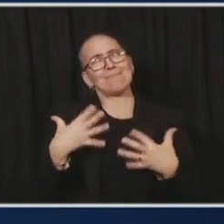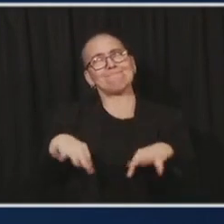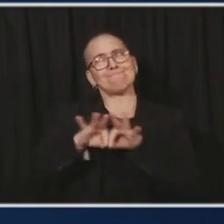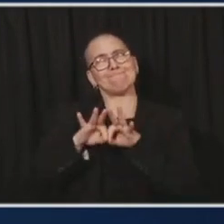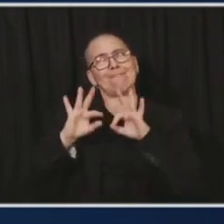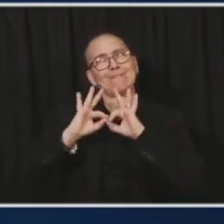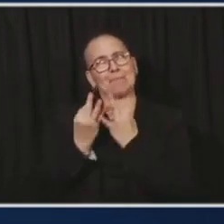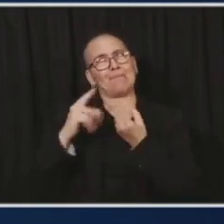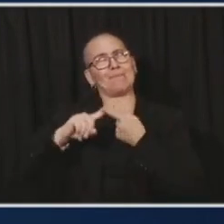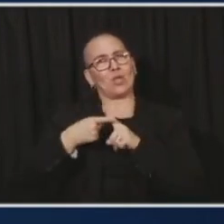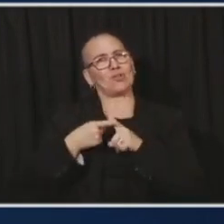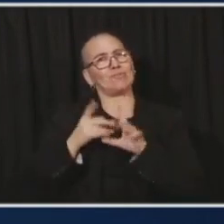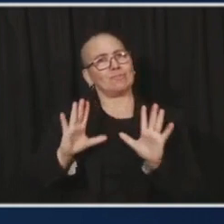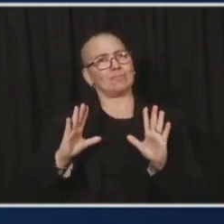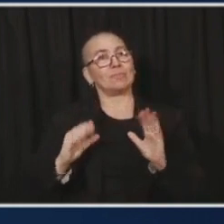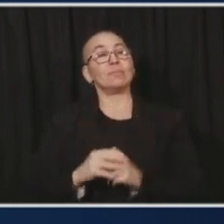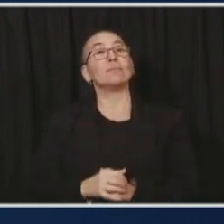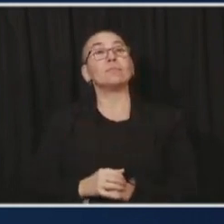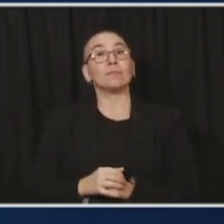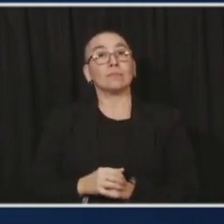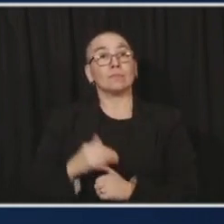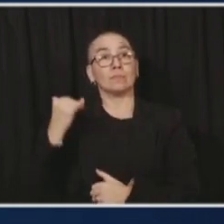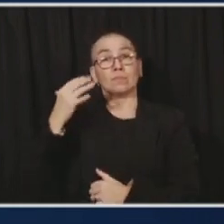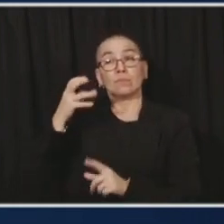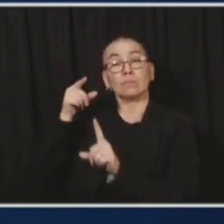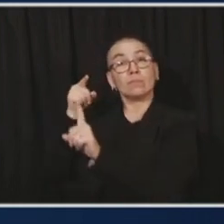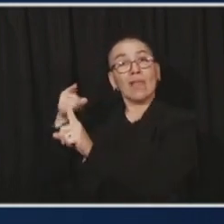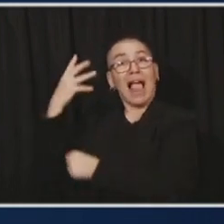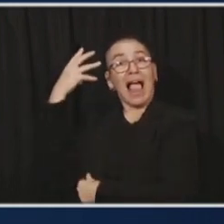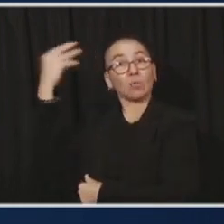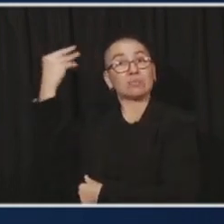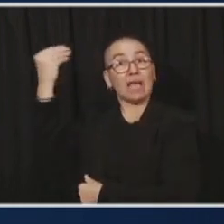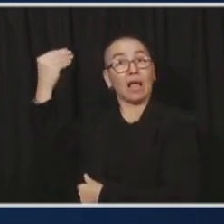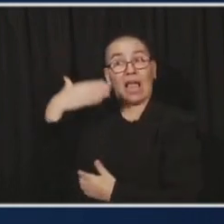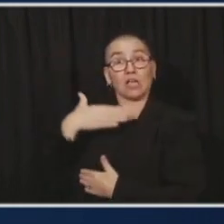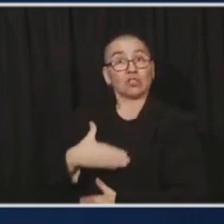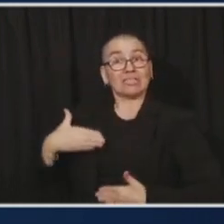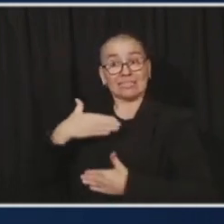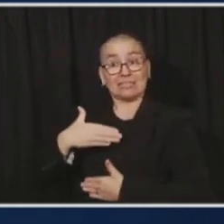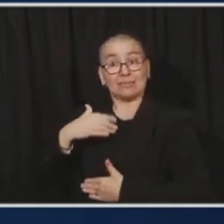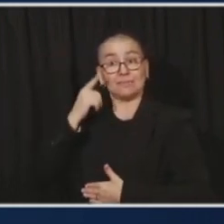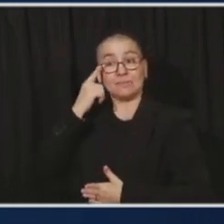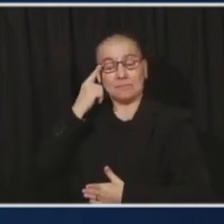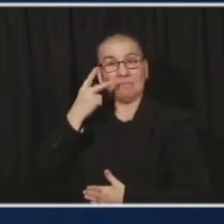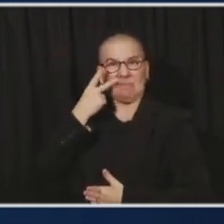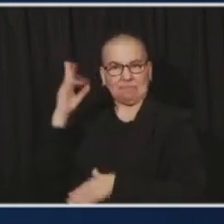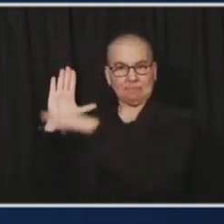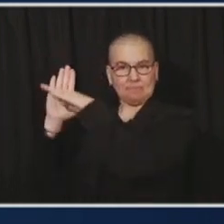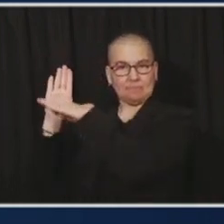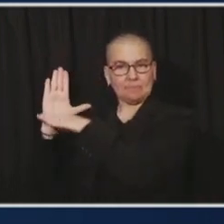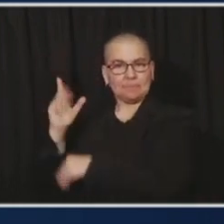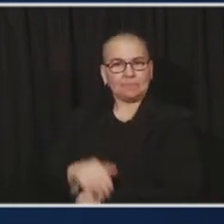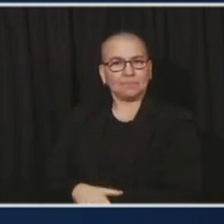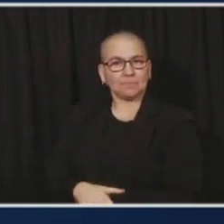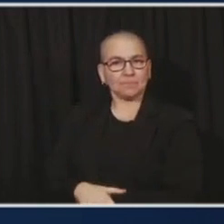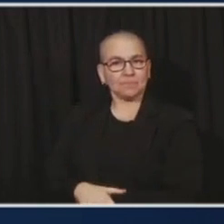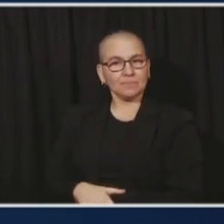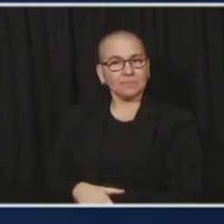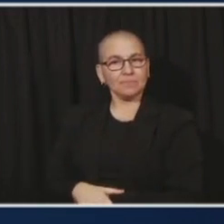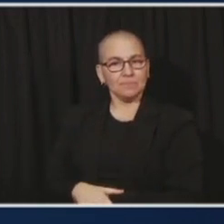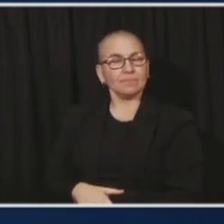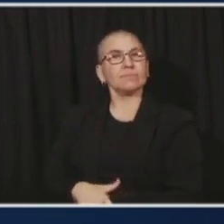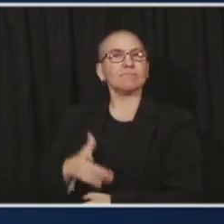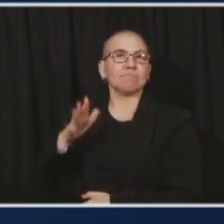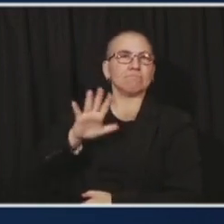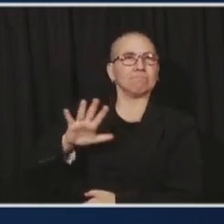we're bold north people. We can thrive in this and we do thrive in this. And it might be, as you see here, Christmas caroling at a safe distance